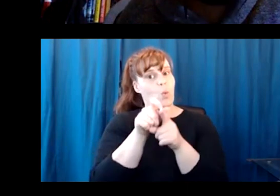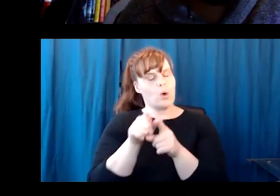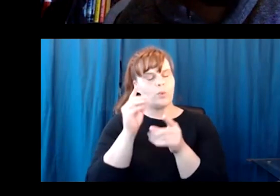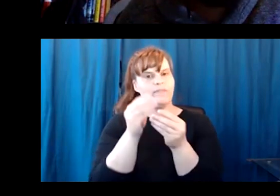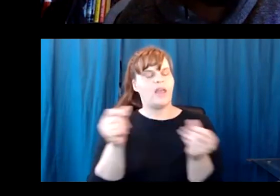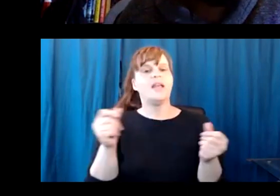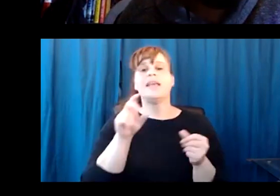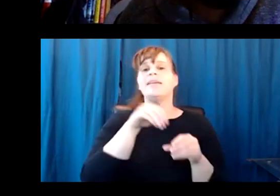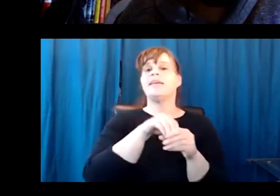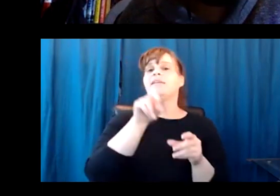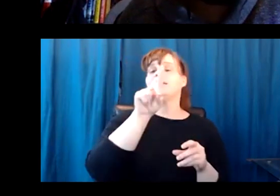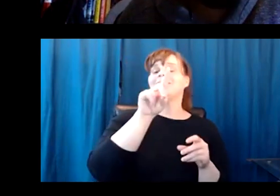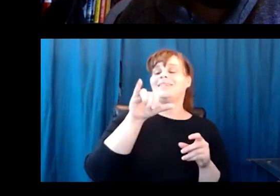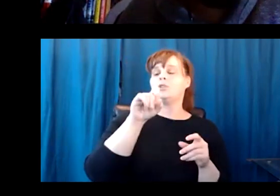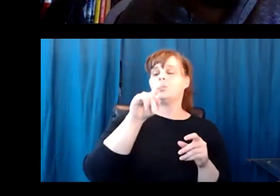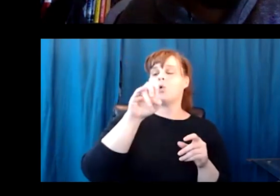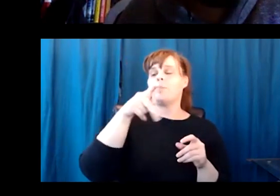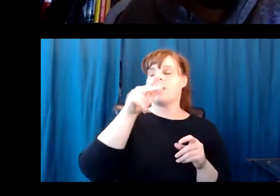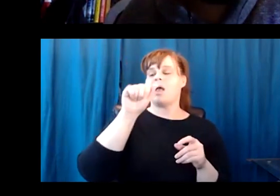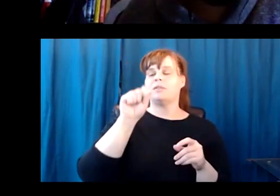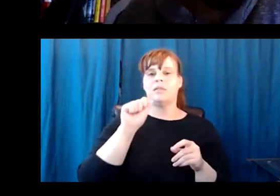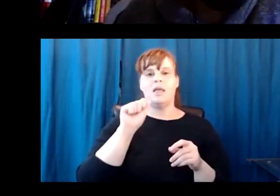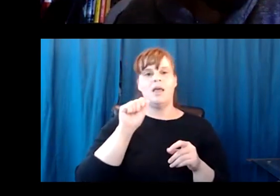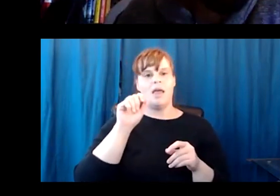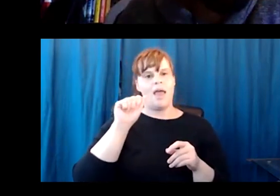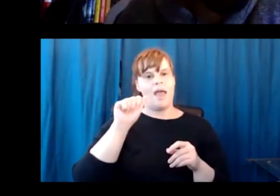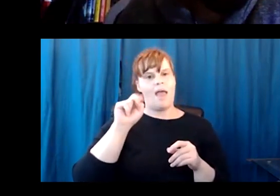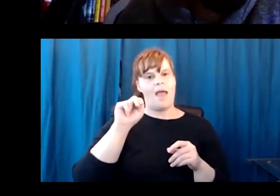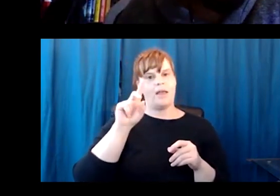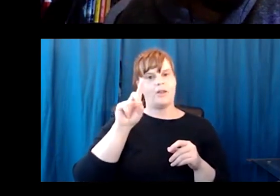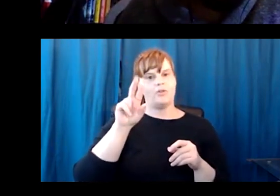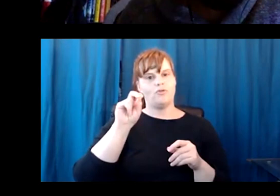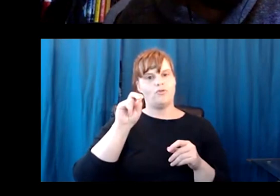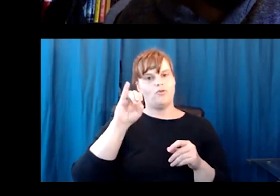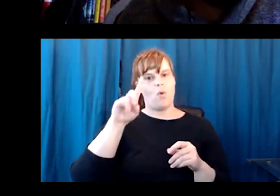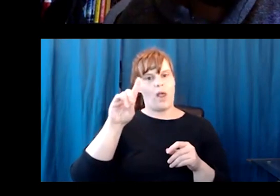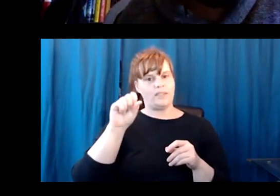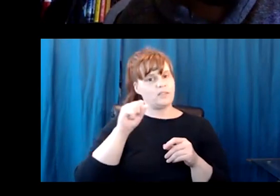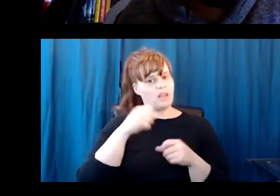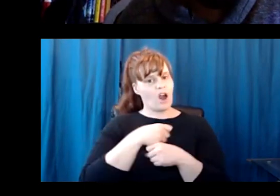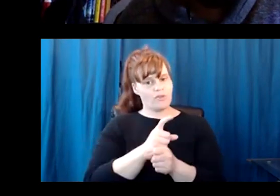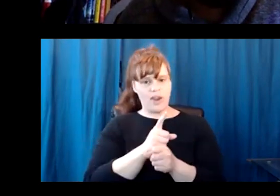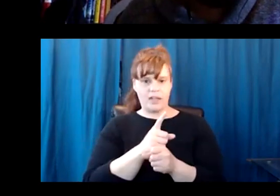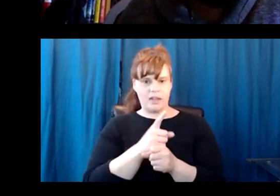In dystopias, androids are birthed into lives of automatic servitude, always a